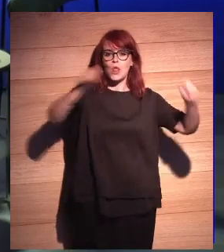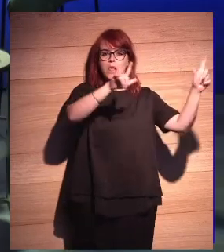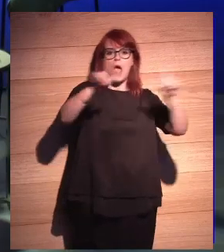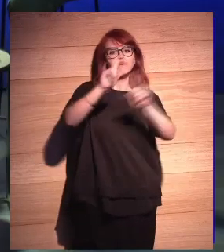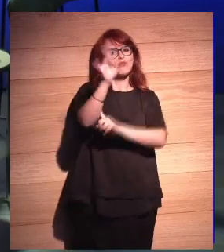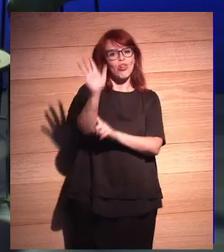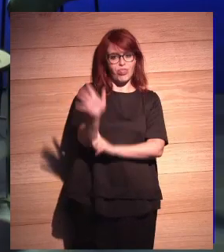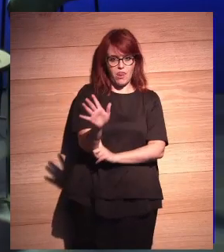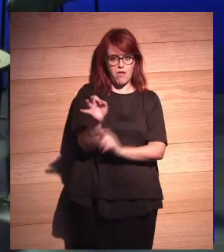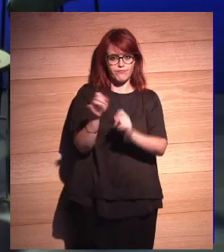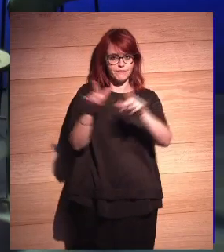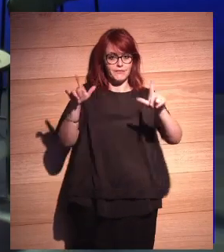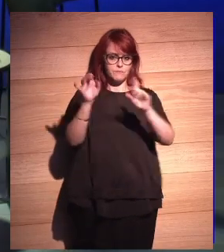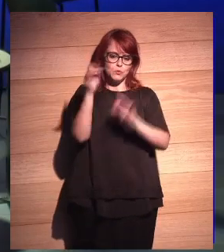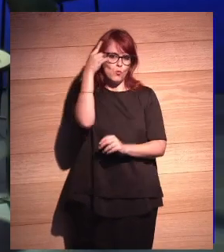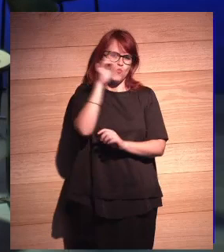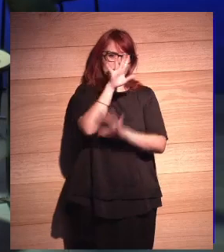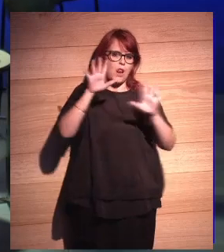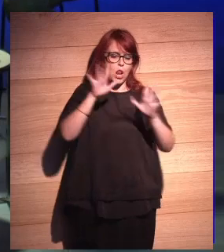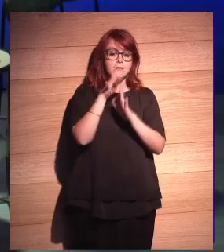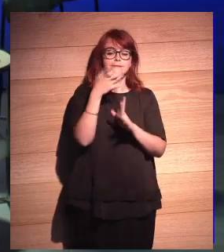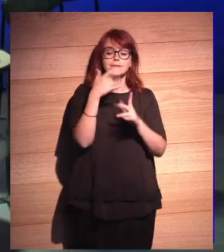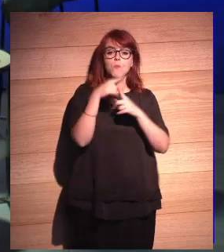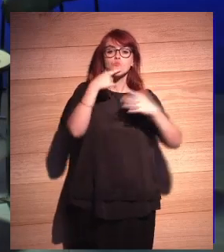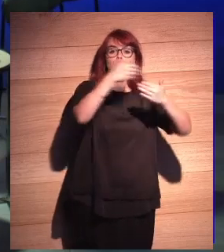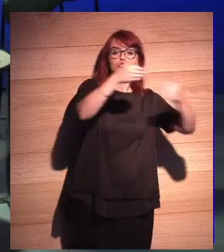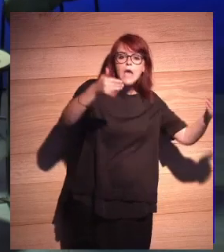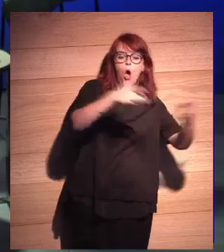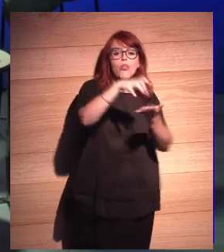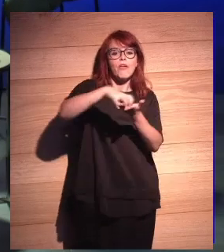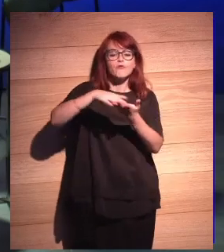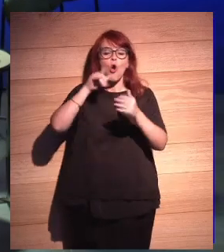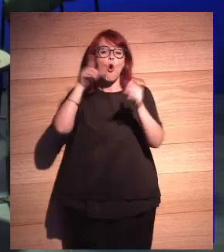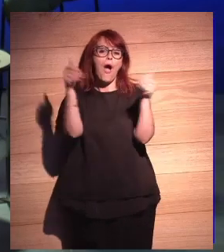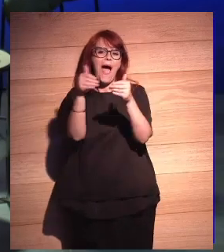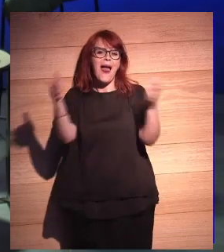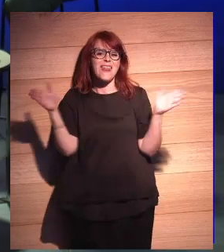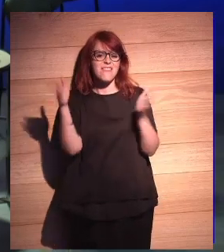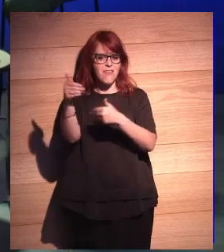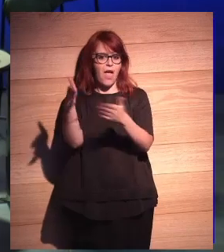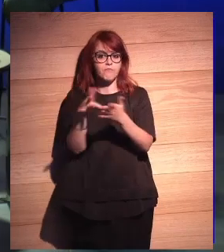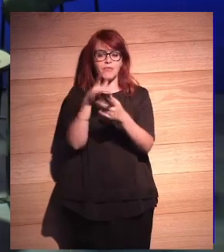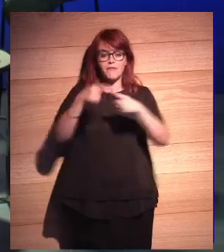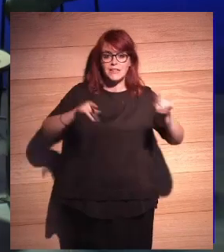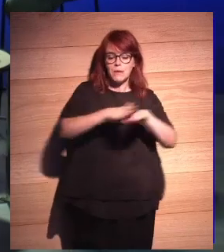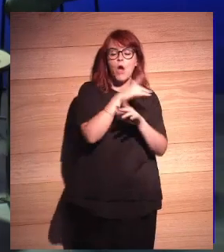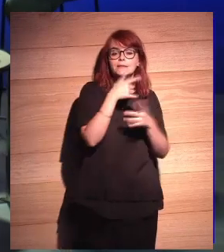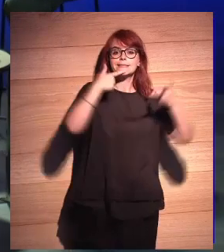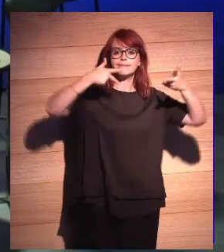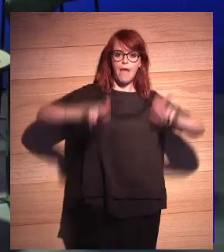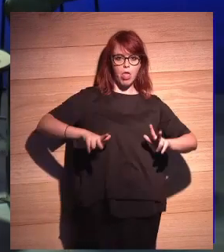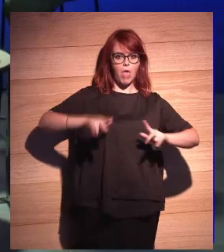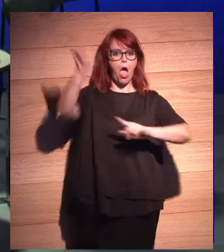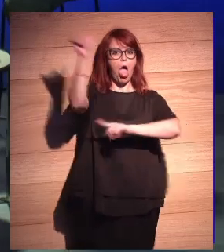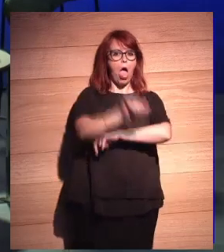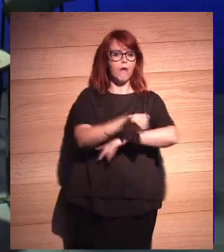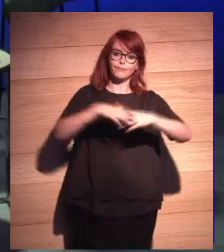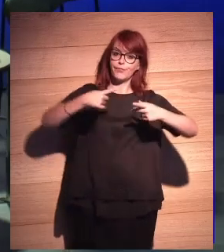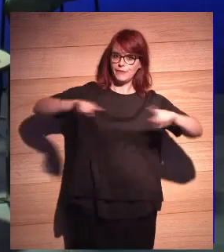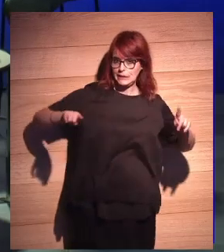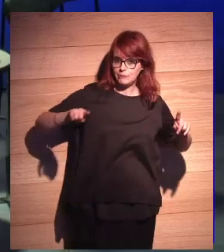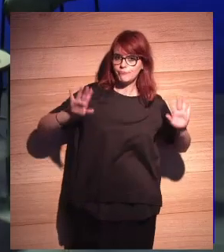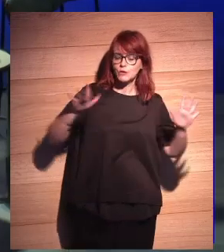to tell long stories, I would use the cinema, for instance. If this is a work of art that I'm preparing for a gallery or a museum,